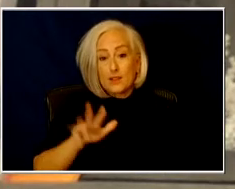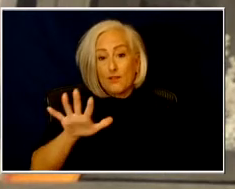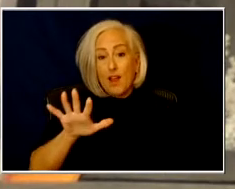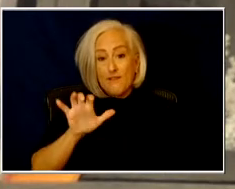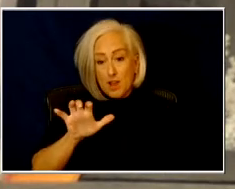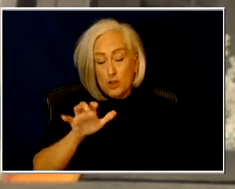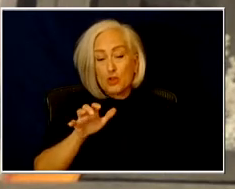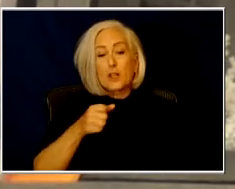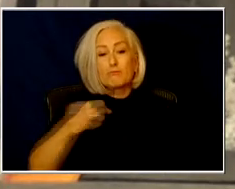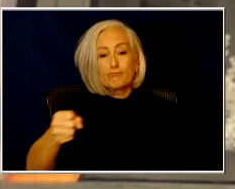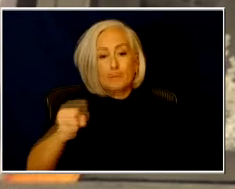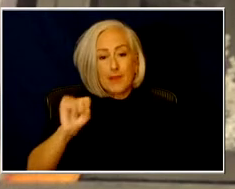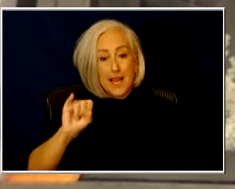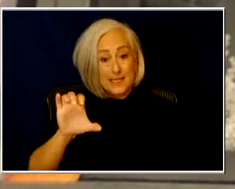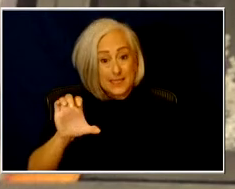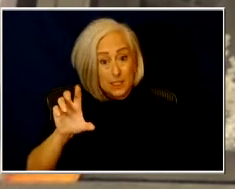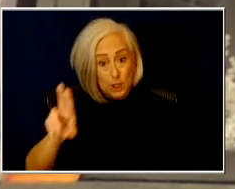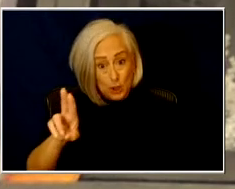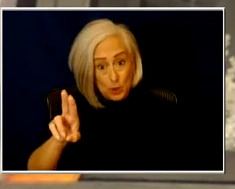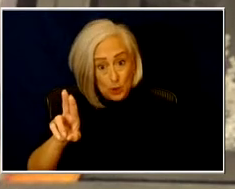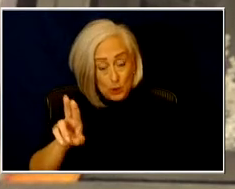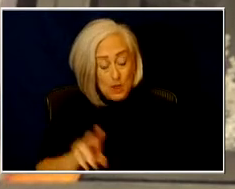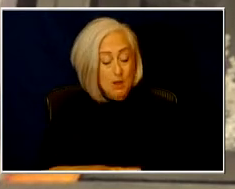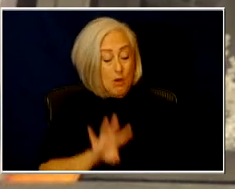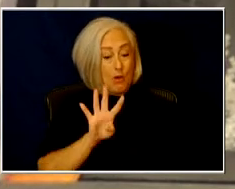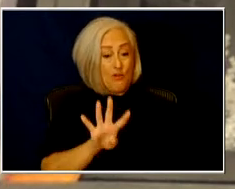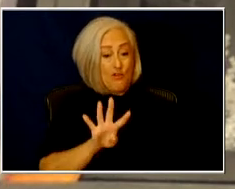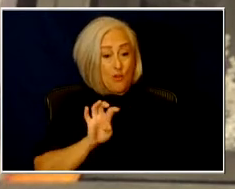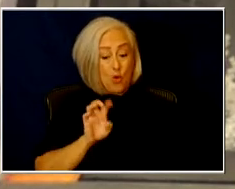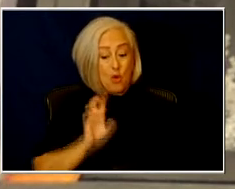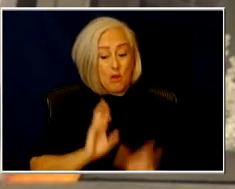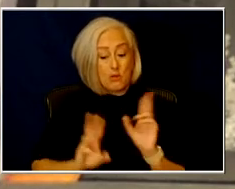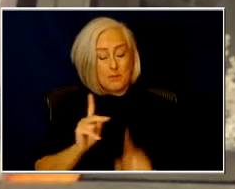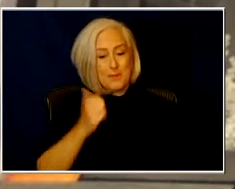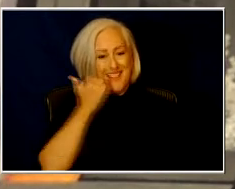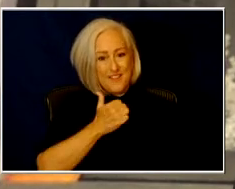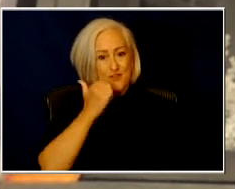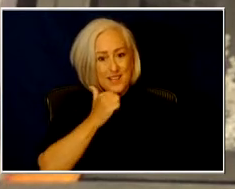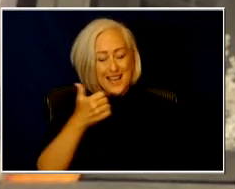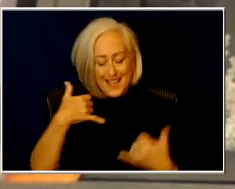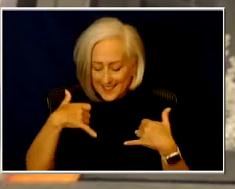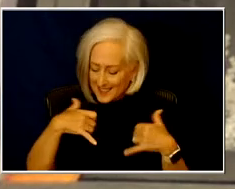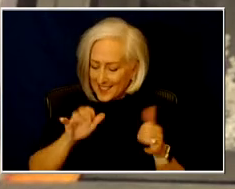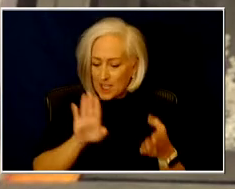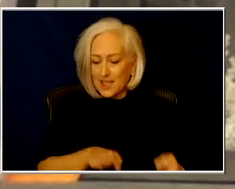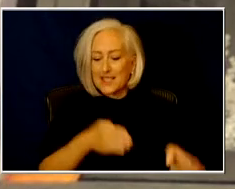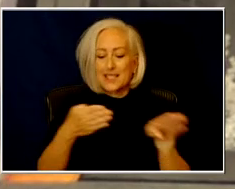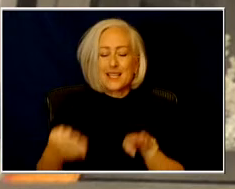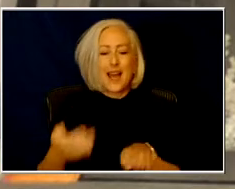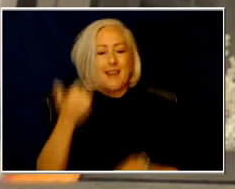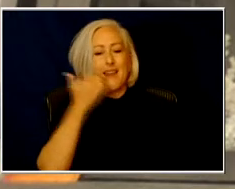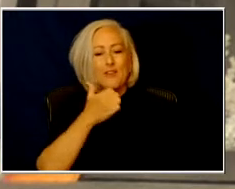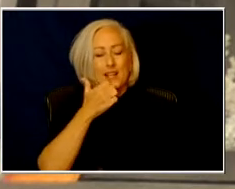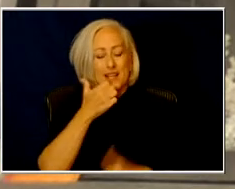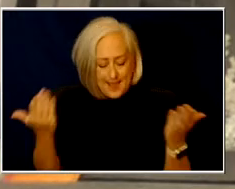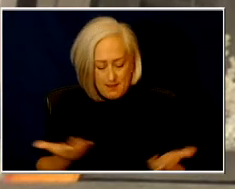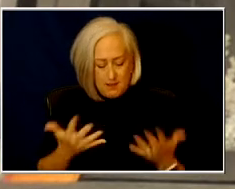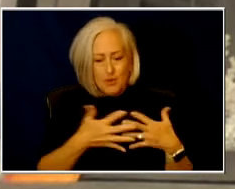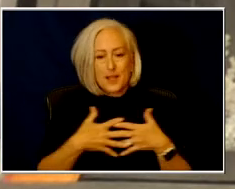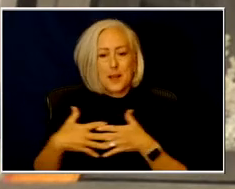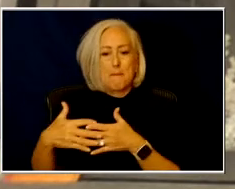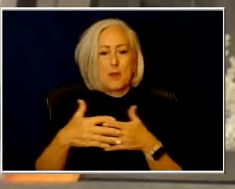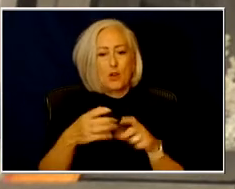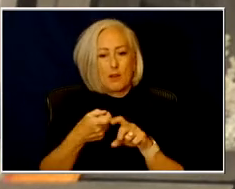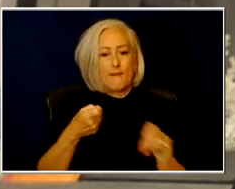and about 400 people a day are dying in America so one of the things you hear people